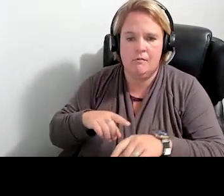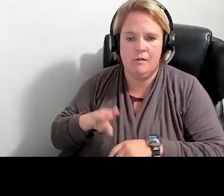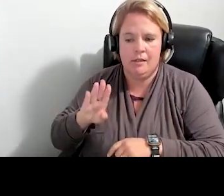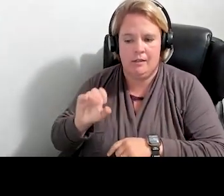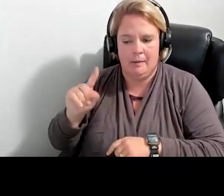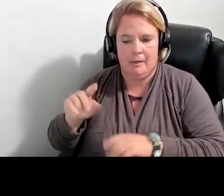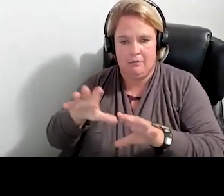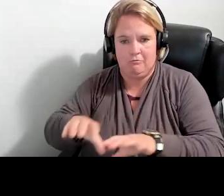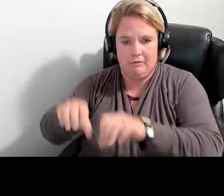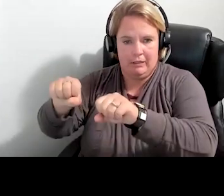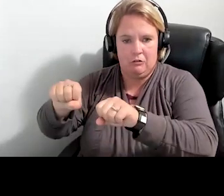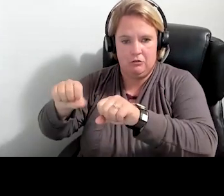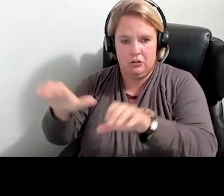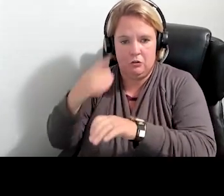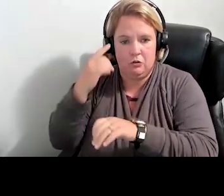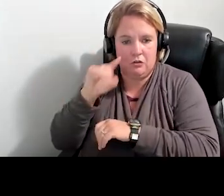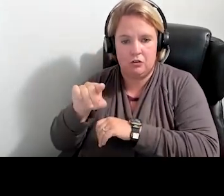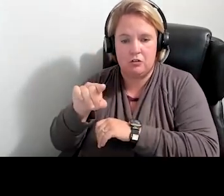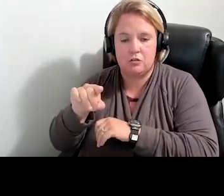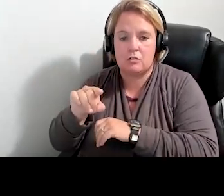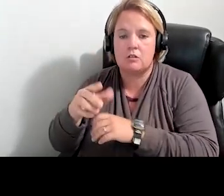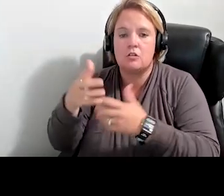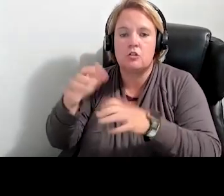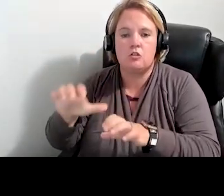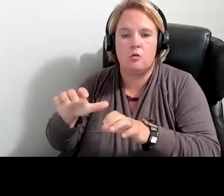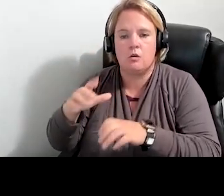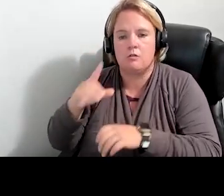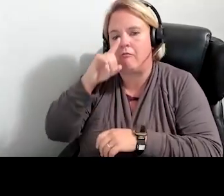you is that you don't want to dupe your students, right?